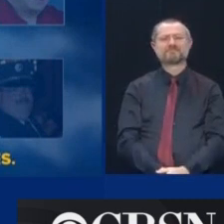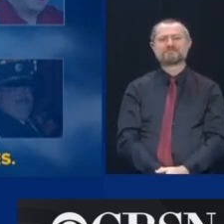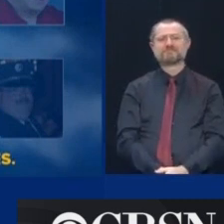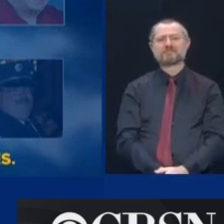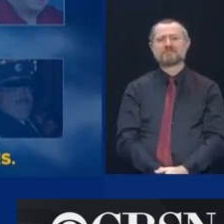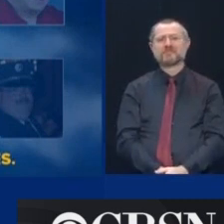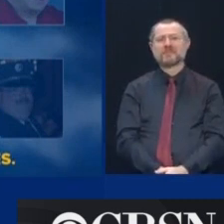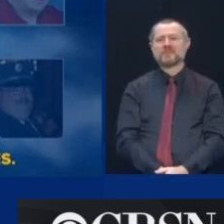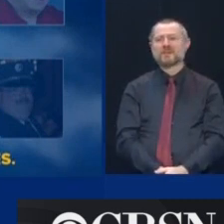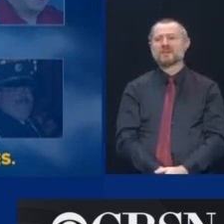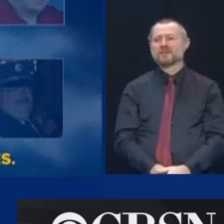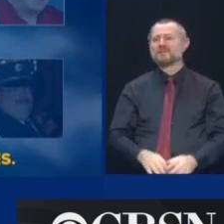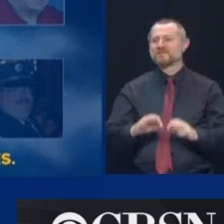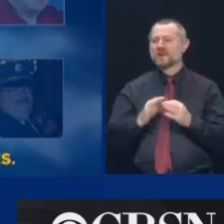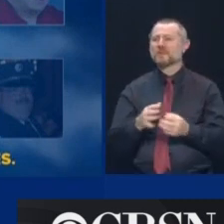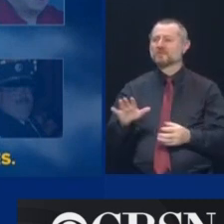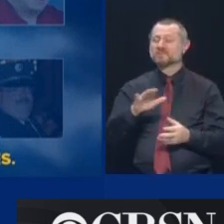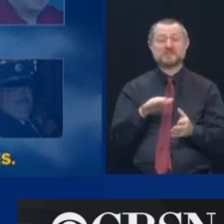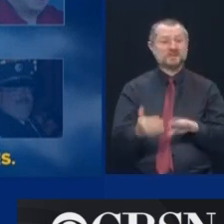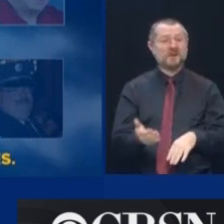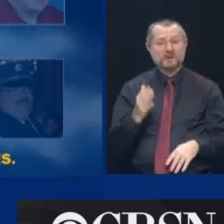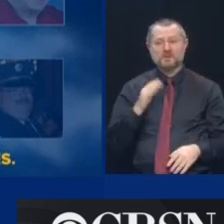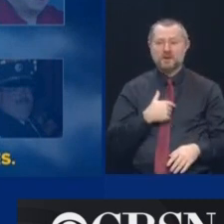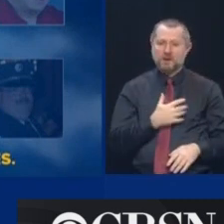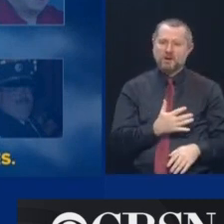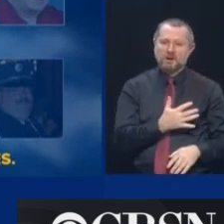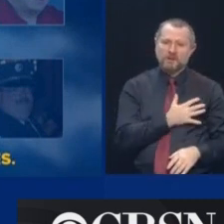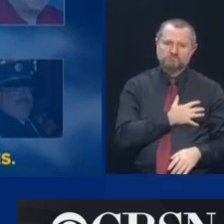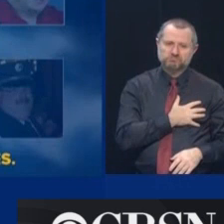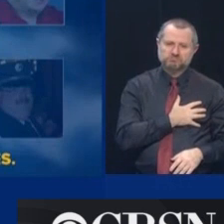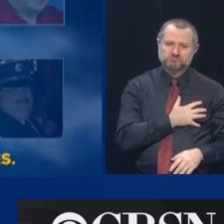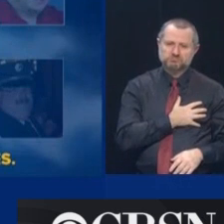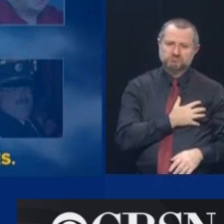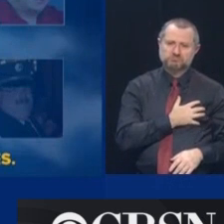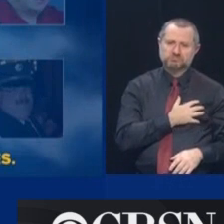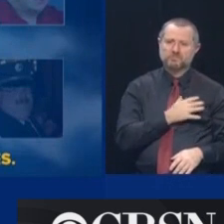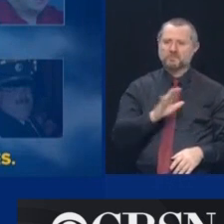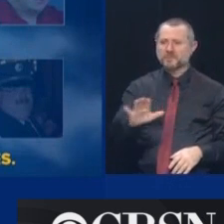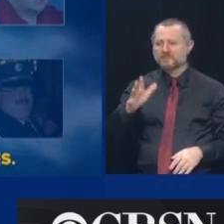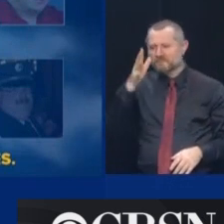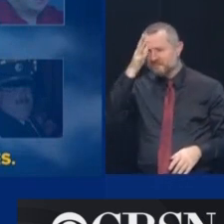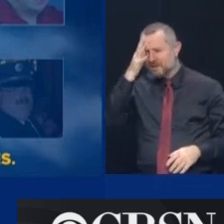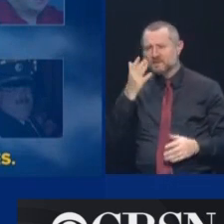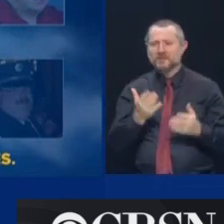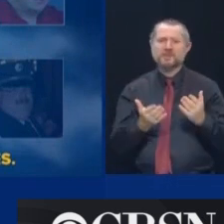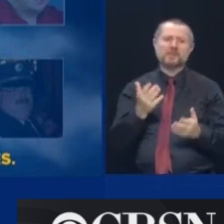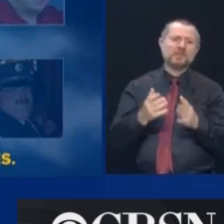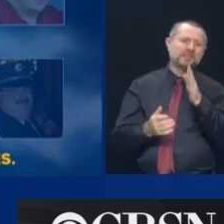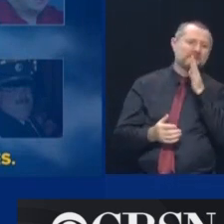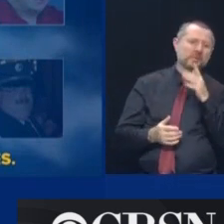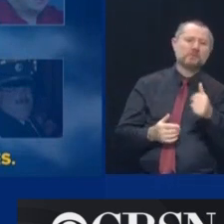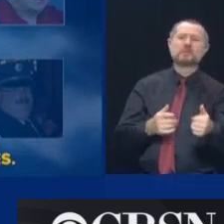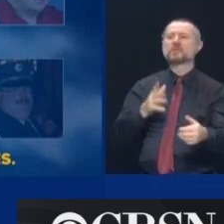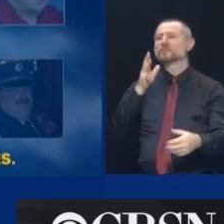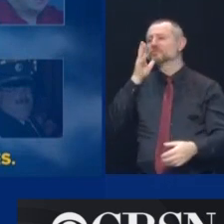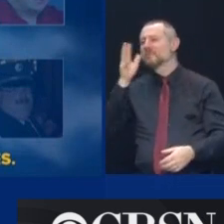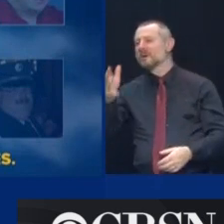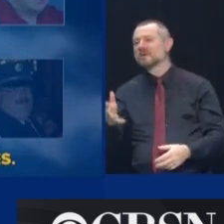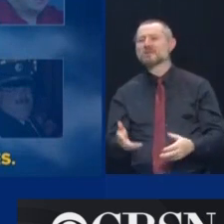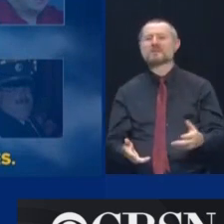who lost a loved one. Their father's not there, their mother's not there, their grandmother's not there. Tens of